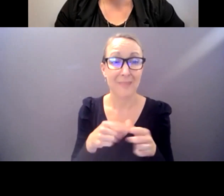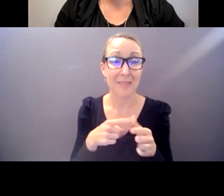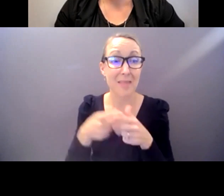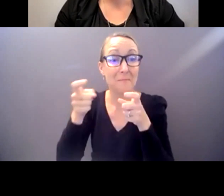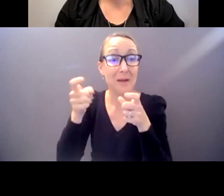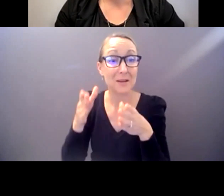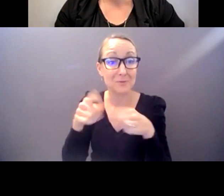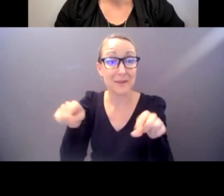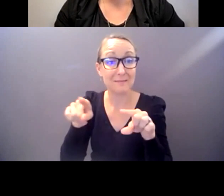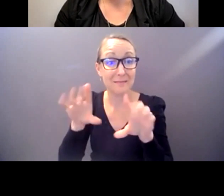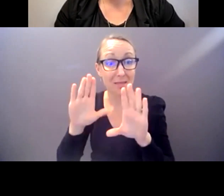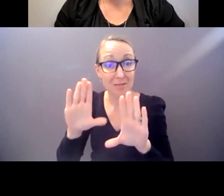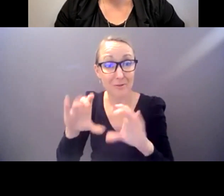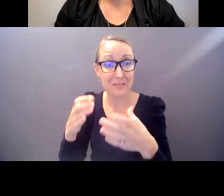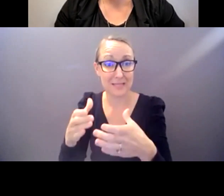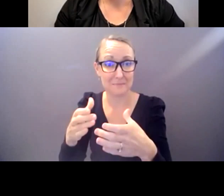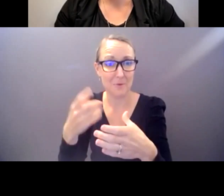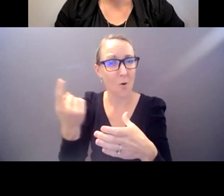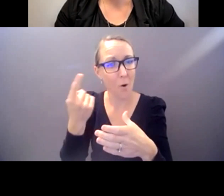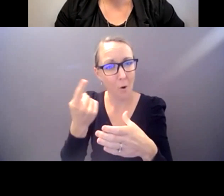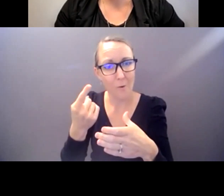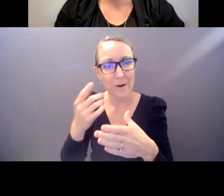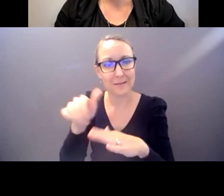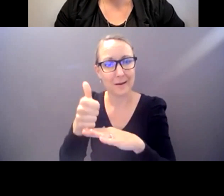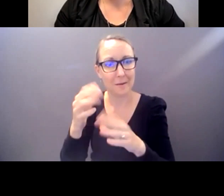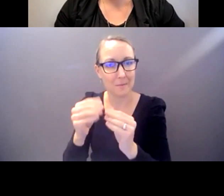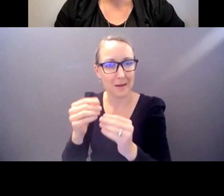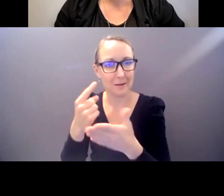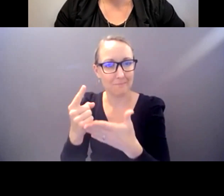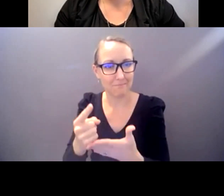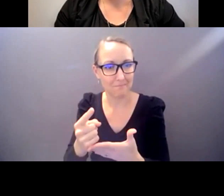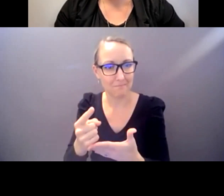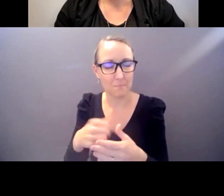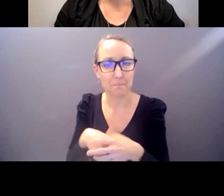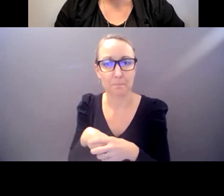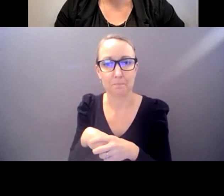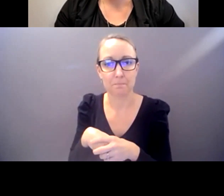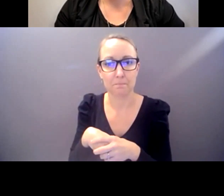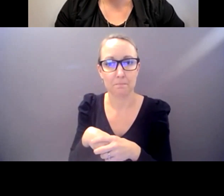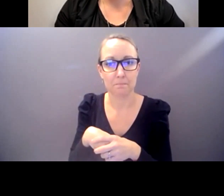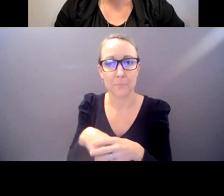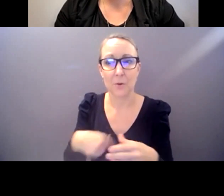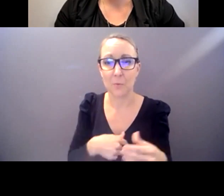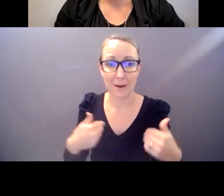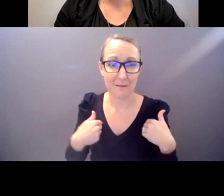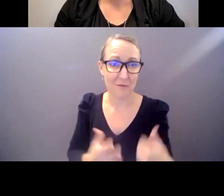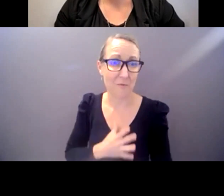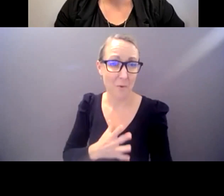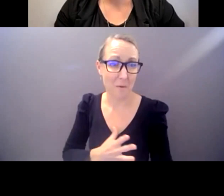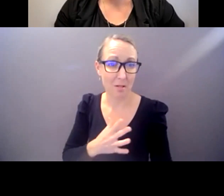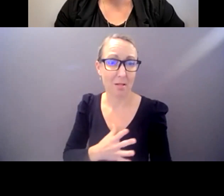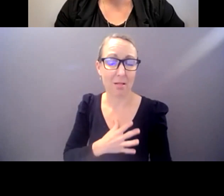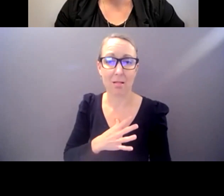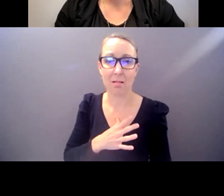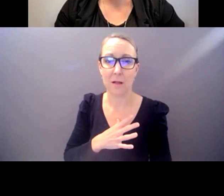management team is also coordinating weekly. We have a formal kind of all